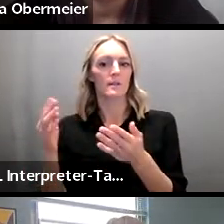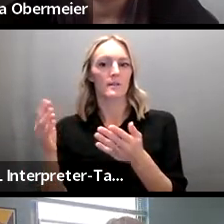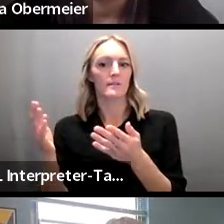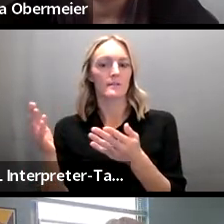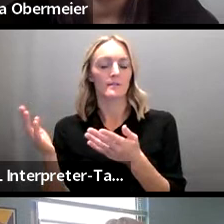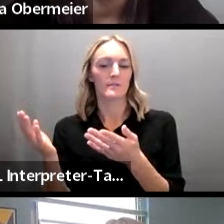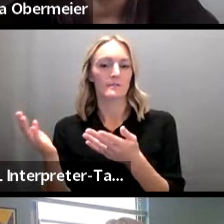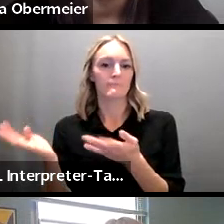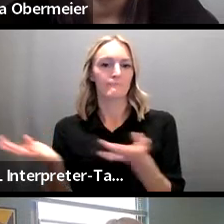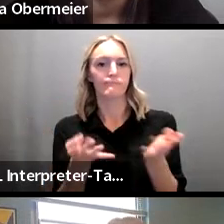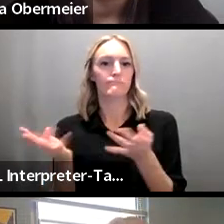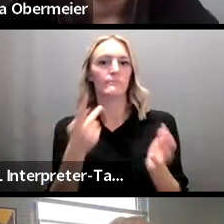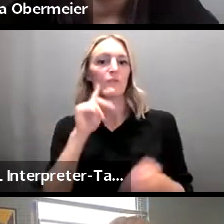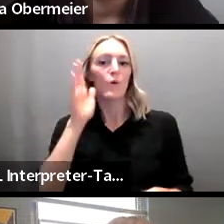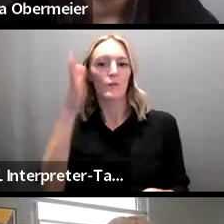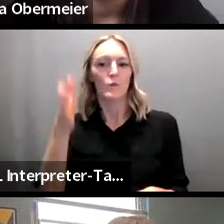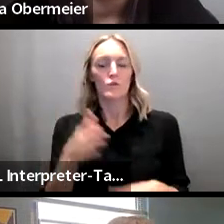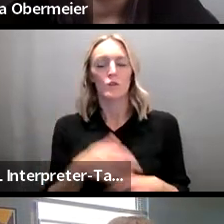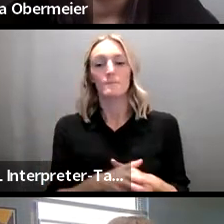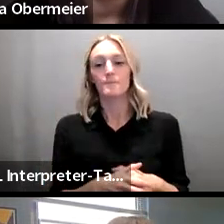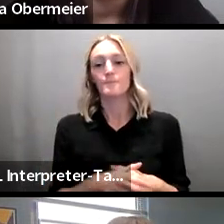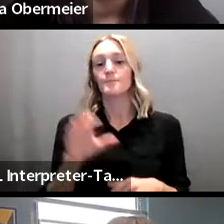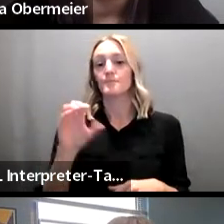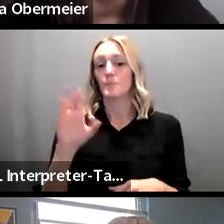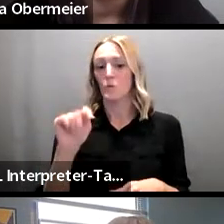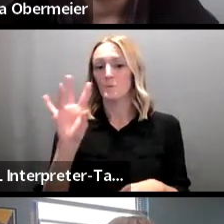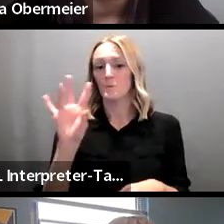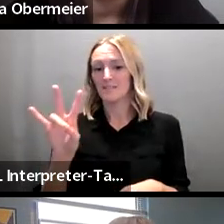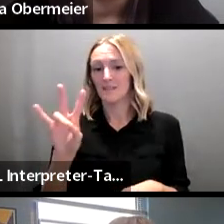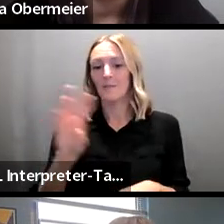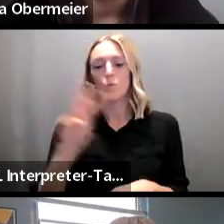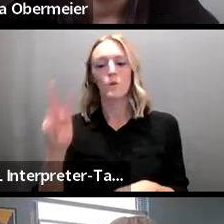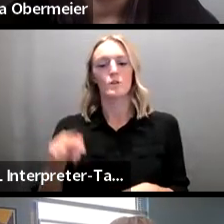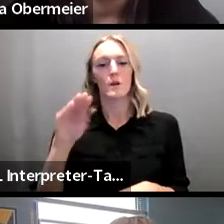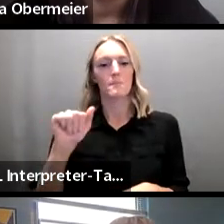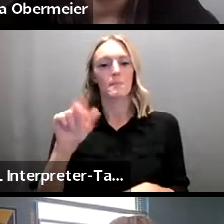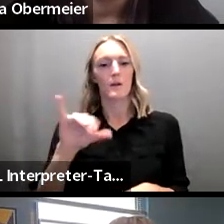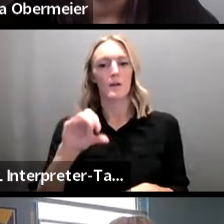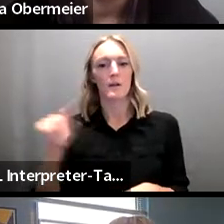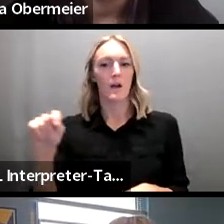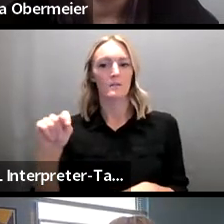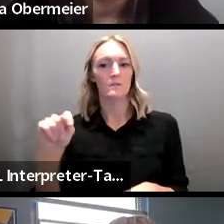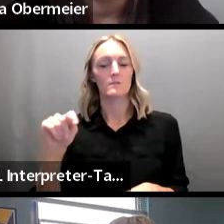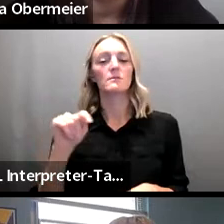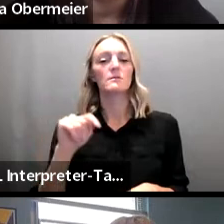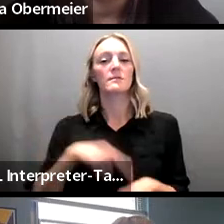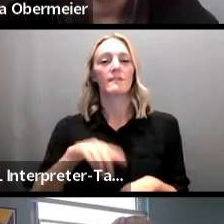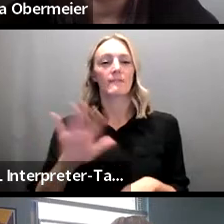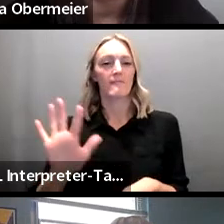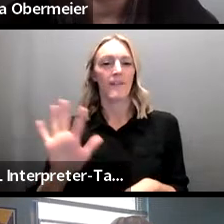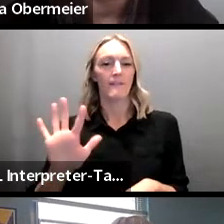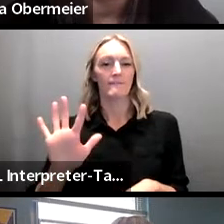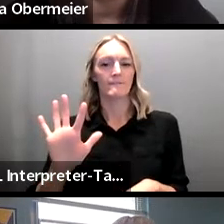going to be October the 7th at the Wichita Marriott. Doors open at 5 and we'll go